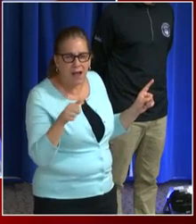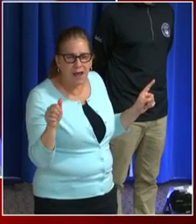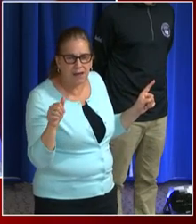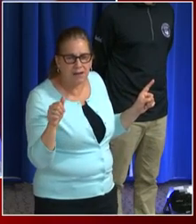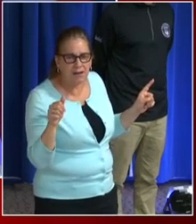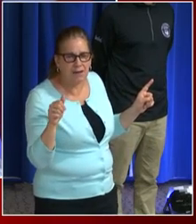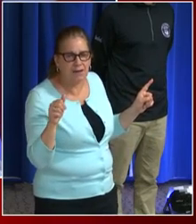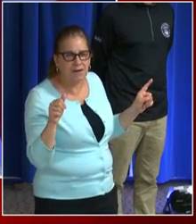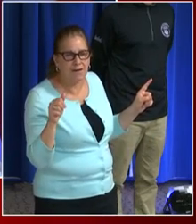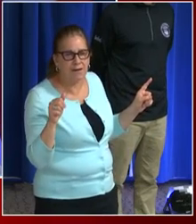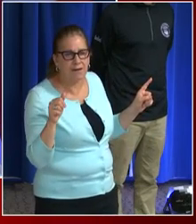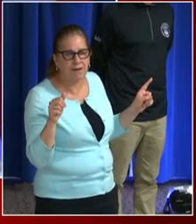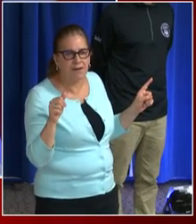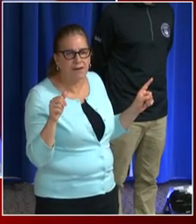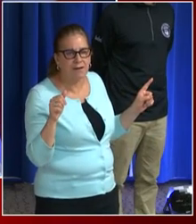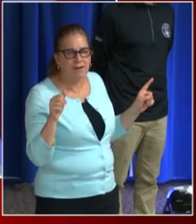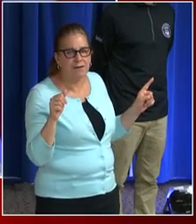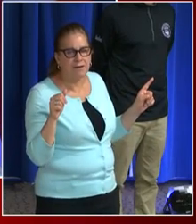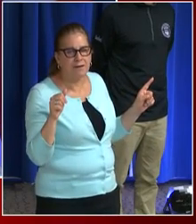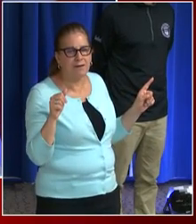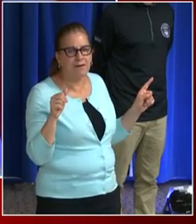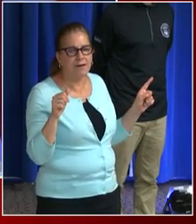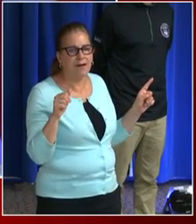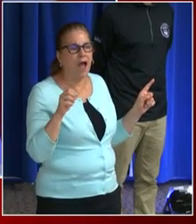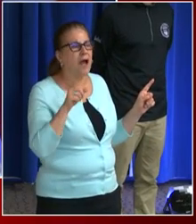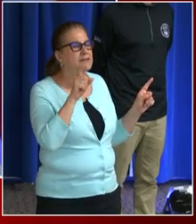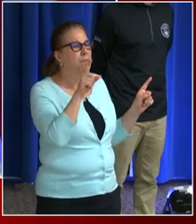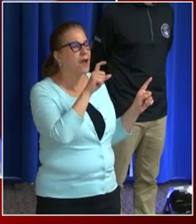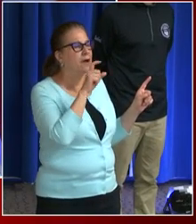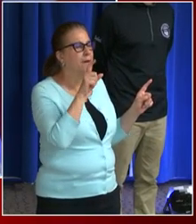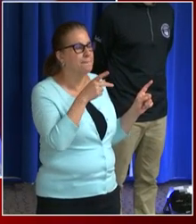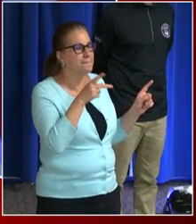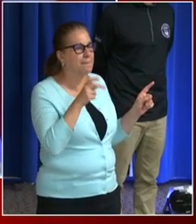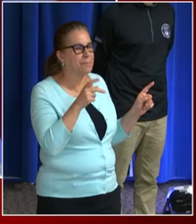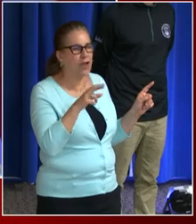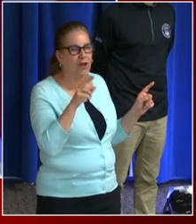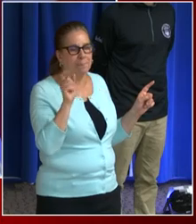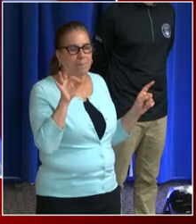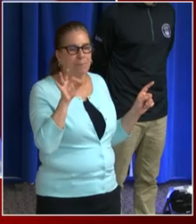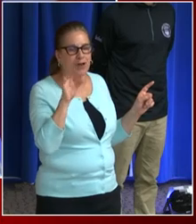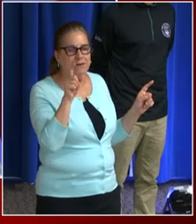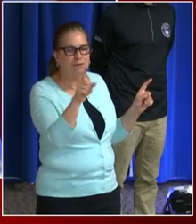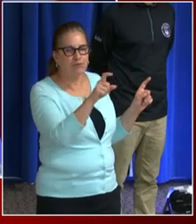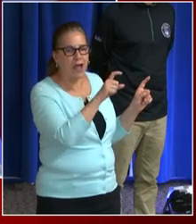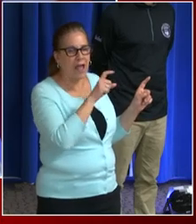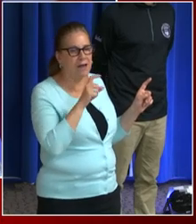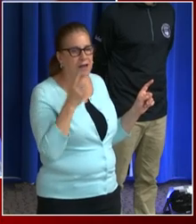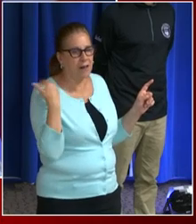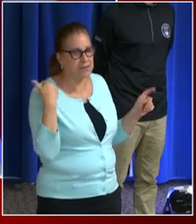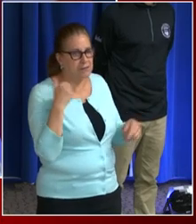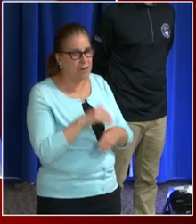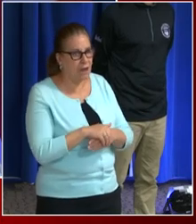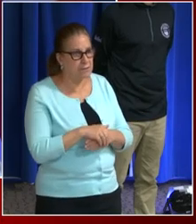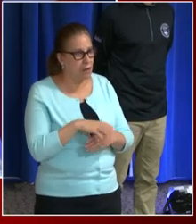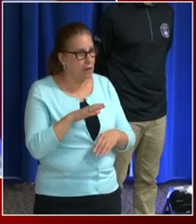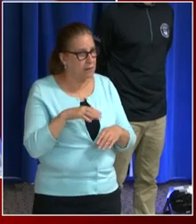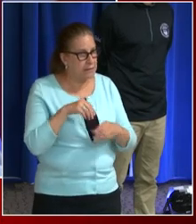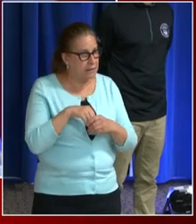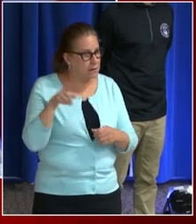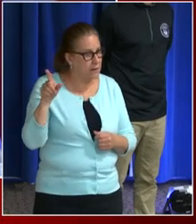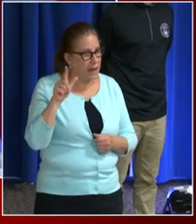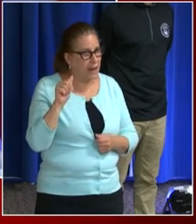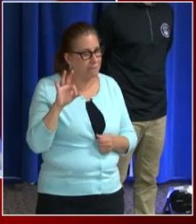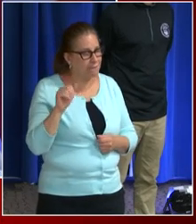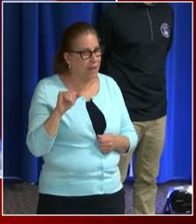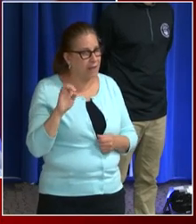body-worn cameras that we are going to have to review before I can say with 100% certainty. But from the command officials that were on